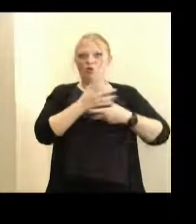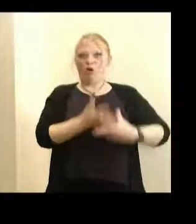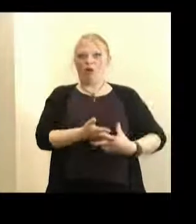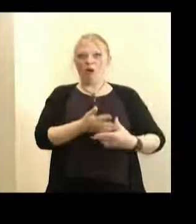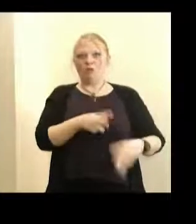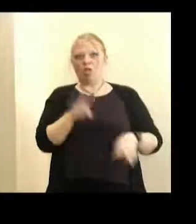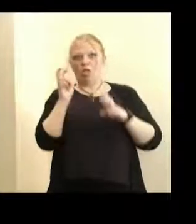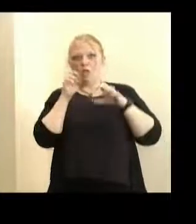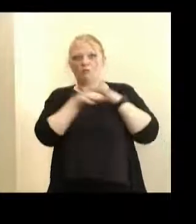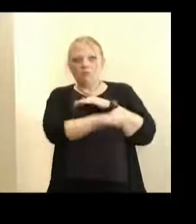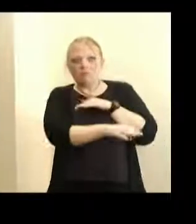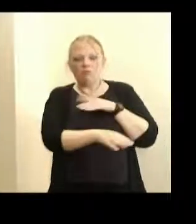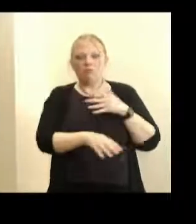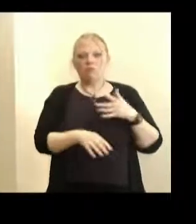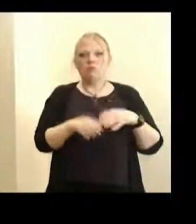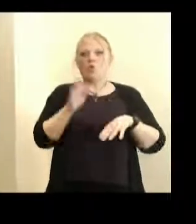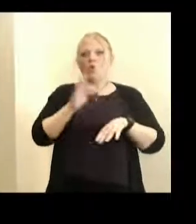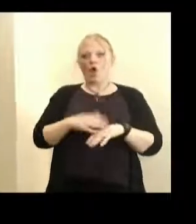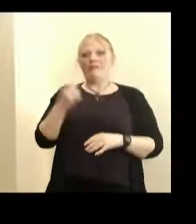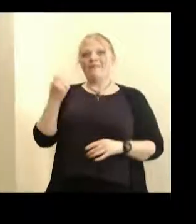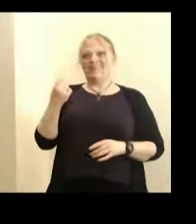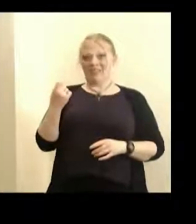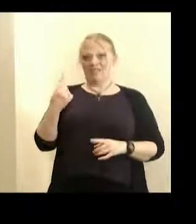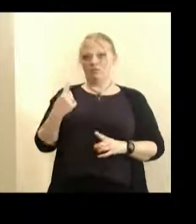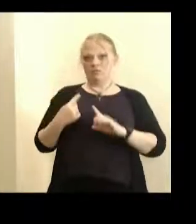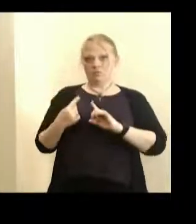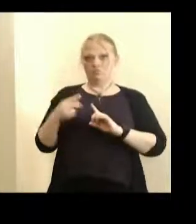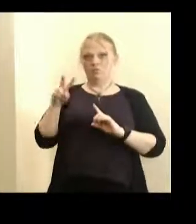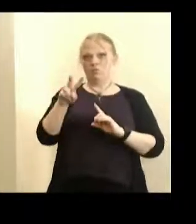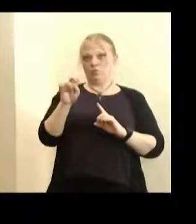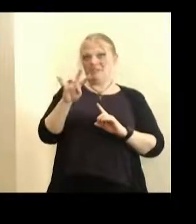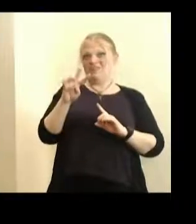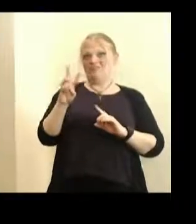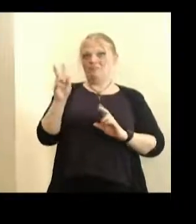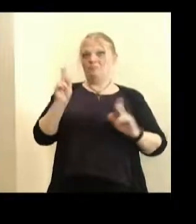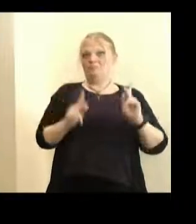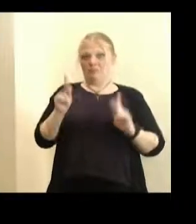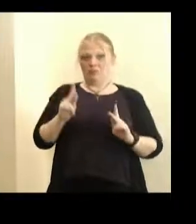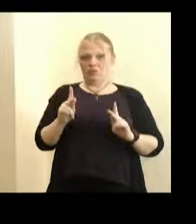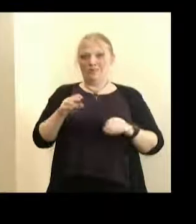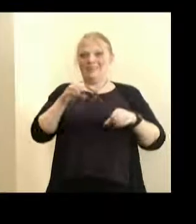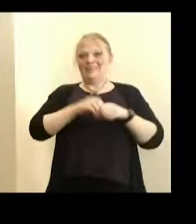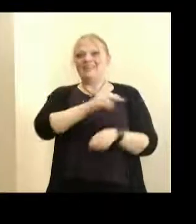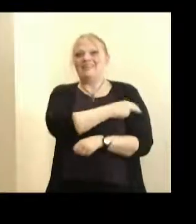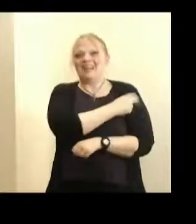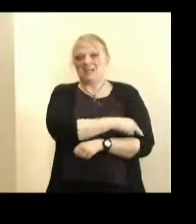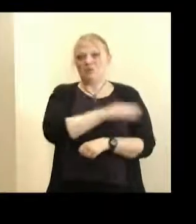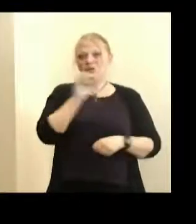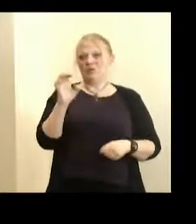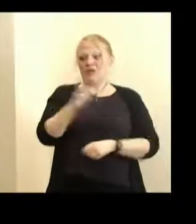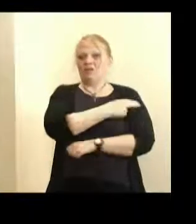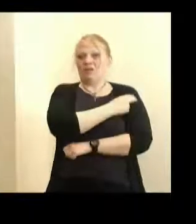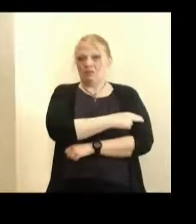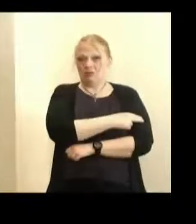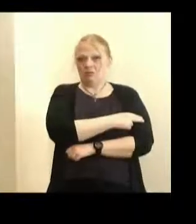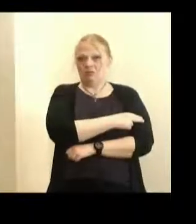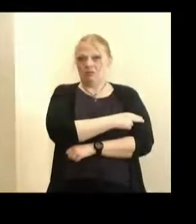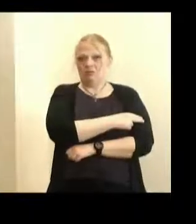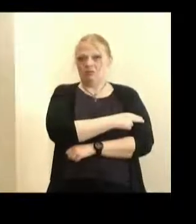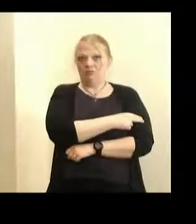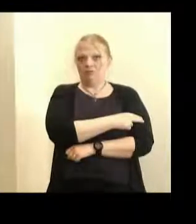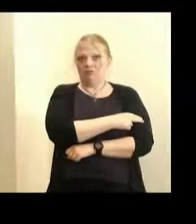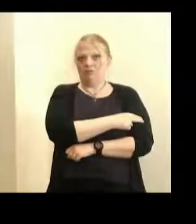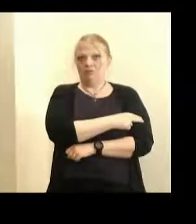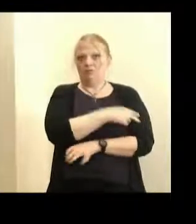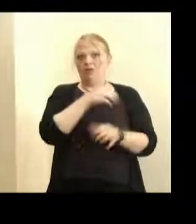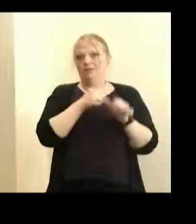the 11th, as shown, there were 276 people that were hospitalized in Erie County hospitals. And